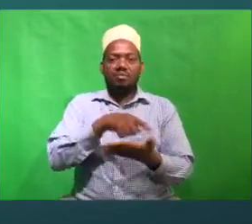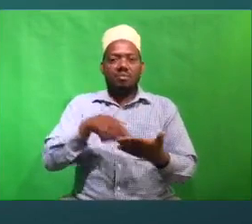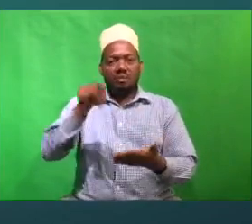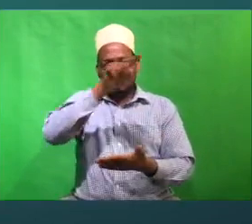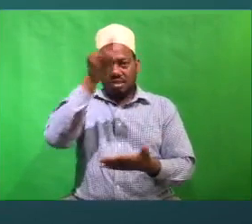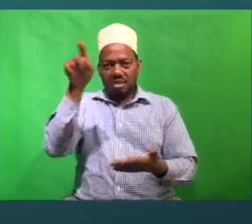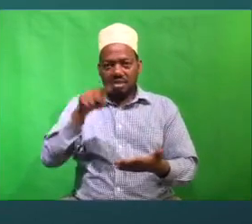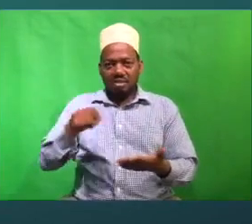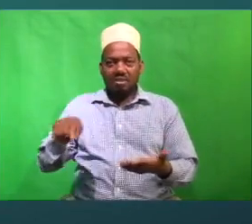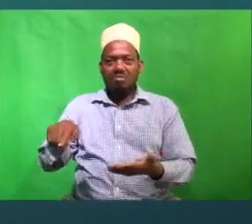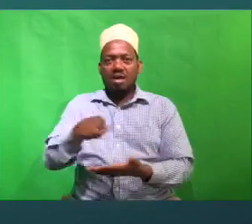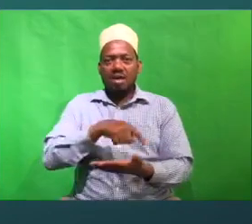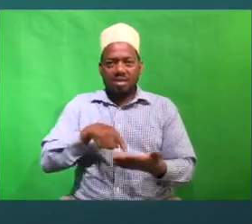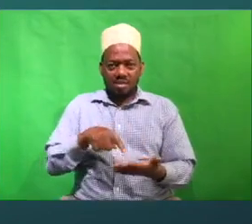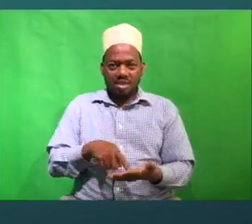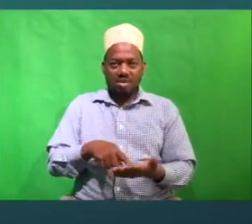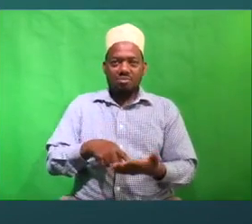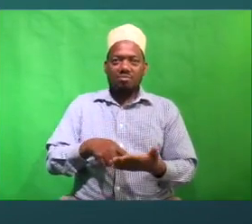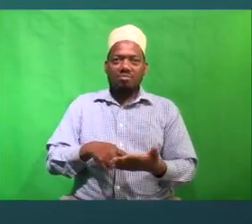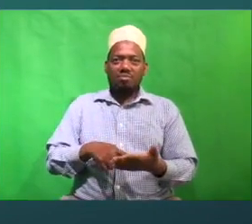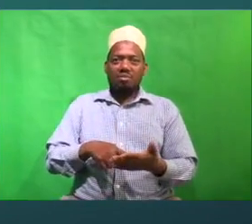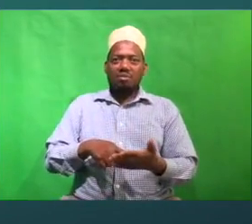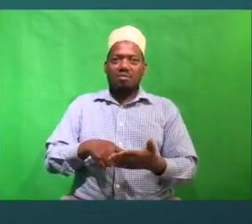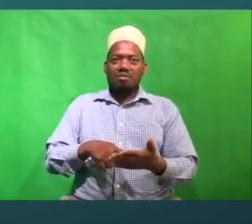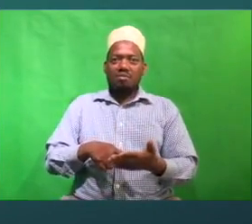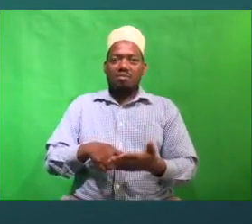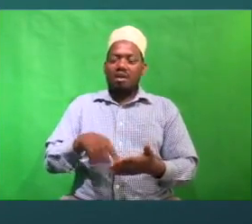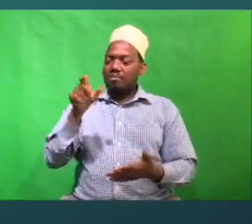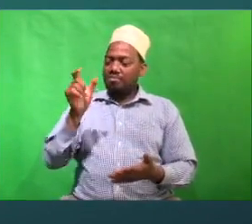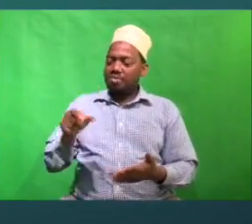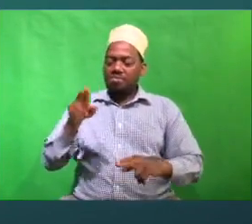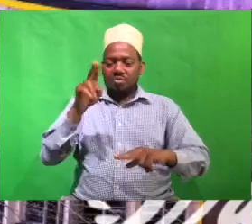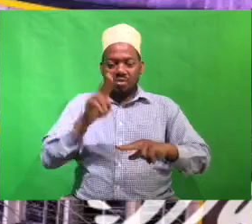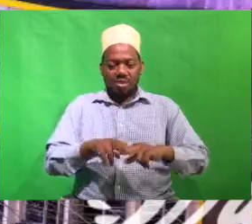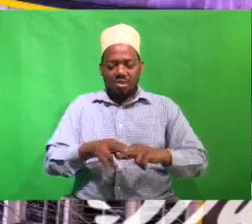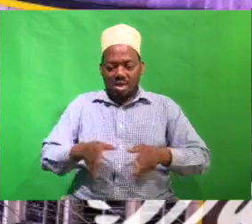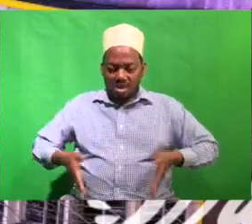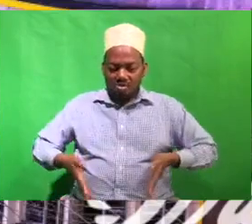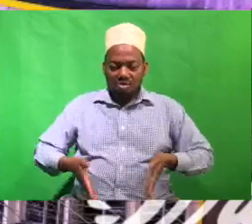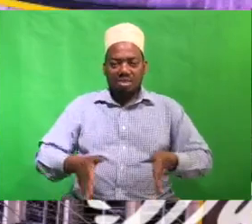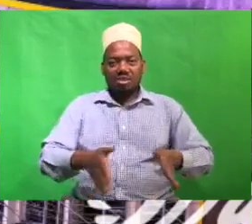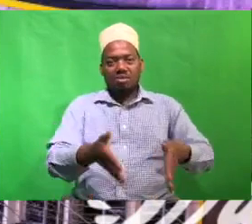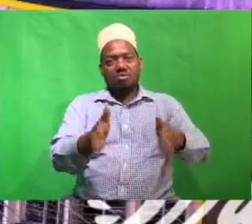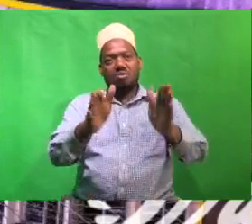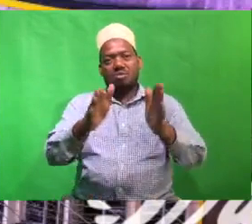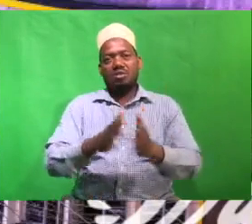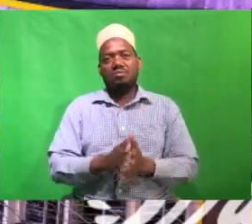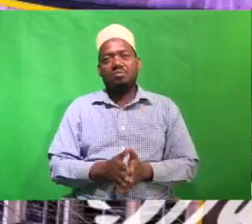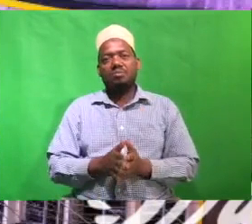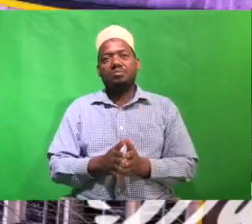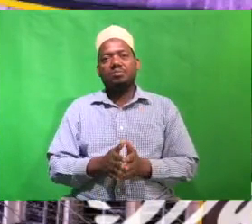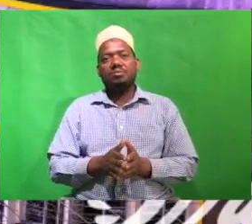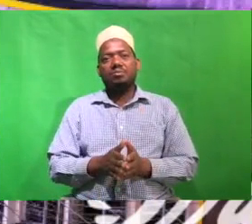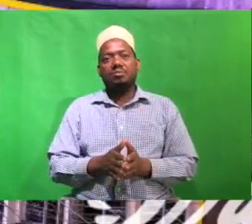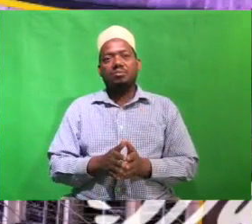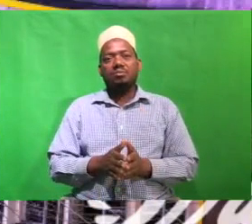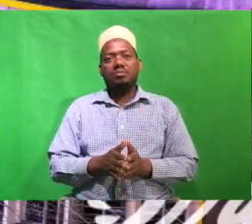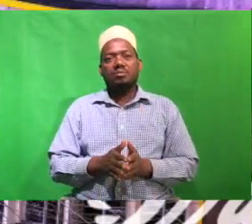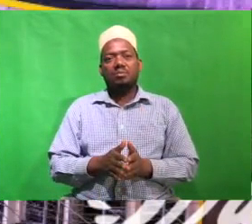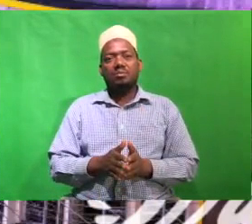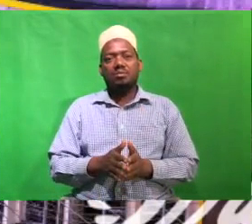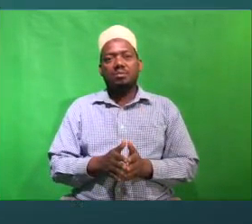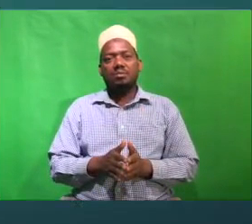Nungwi, where people are settled along the roads. As you see, we move to Nungwi, you can see a lot of people settle